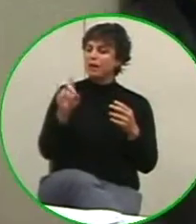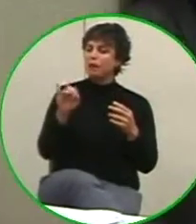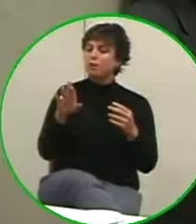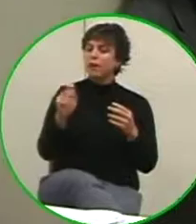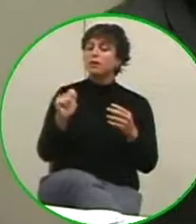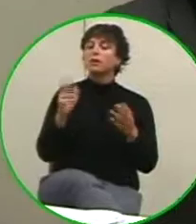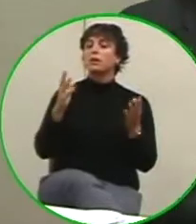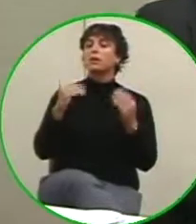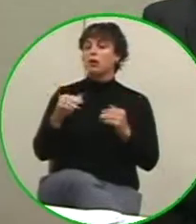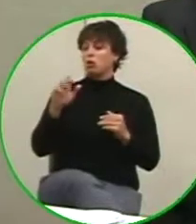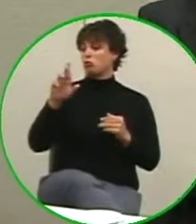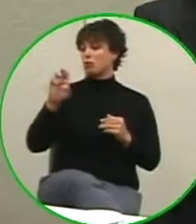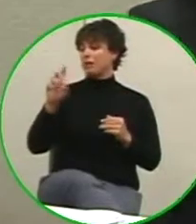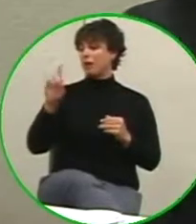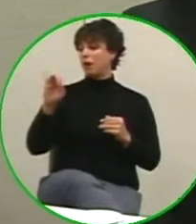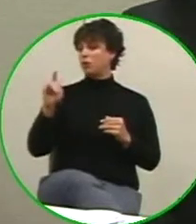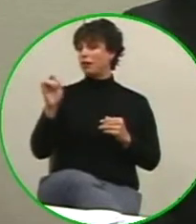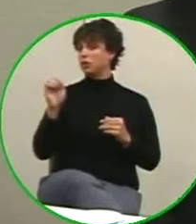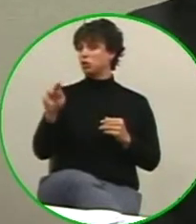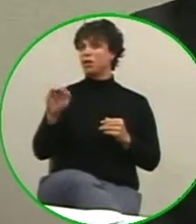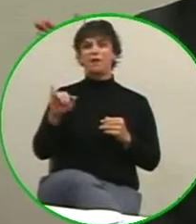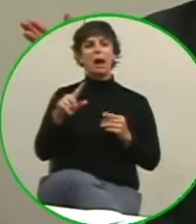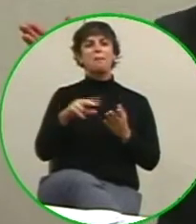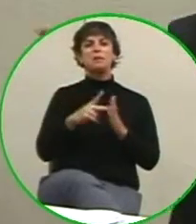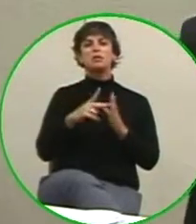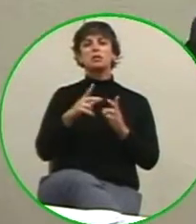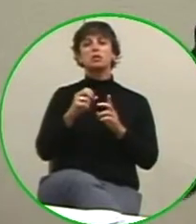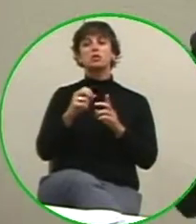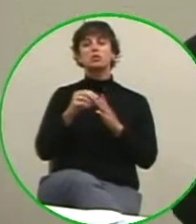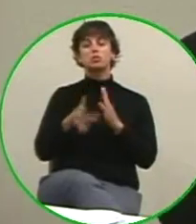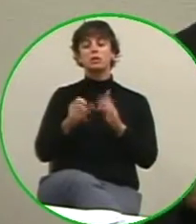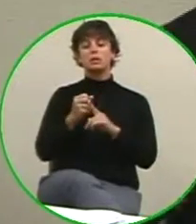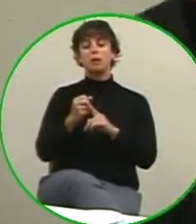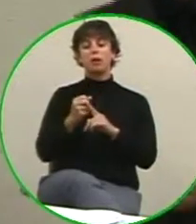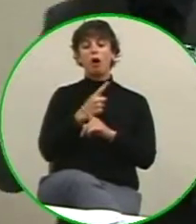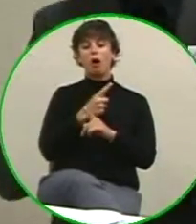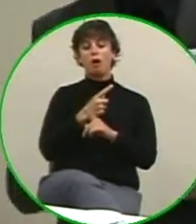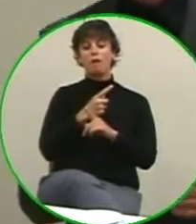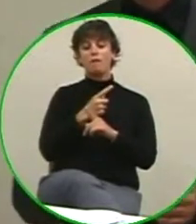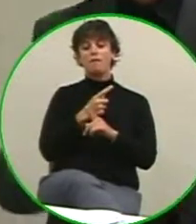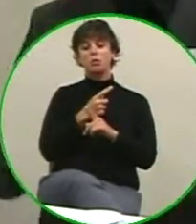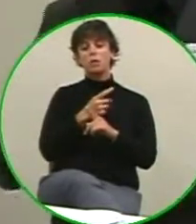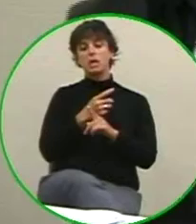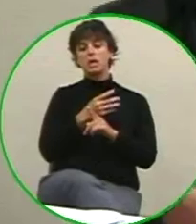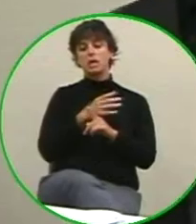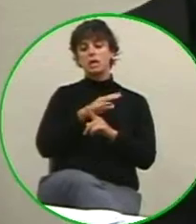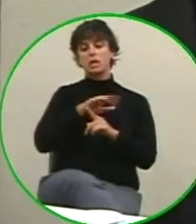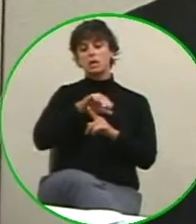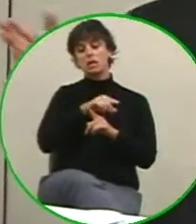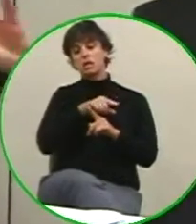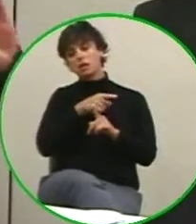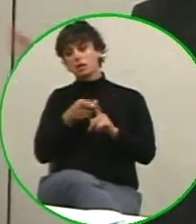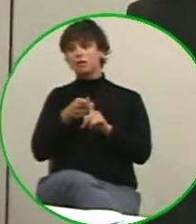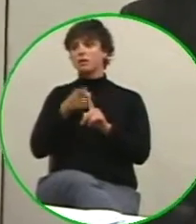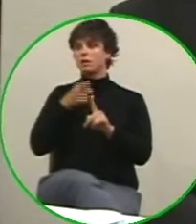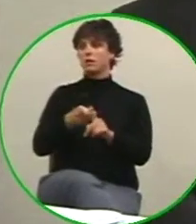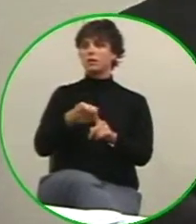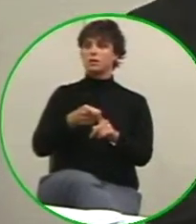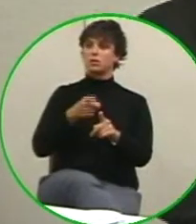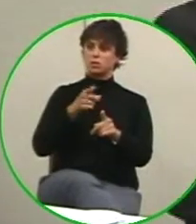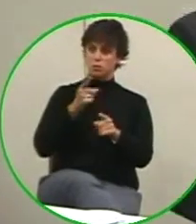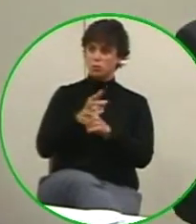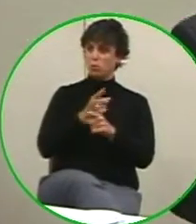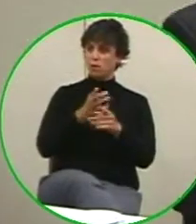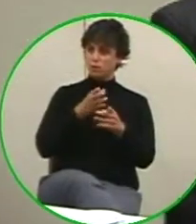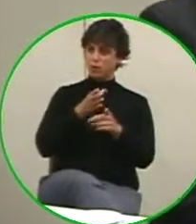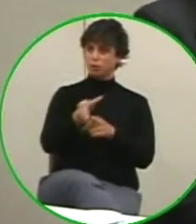redirection is that piece of they get a little bit off track and we sort of bump them back gently onto the direction that we